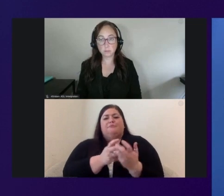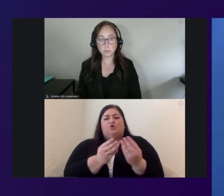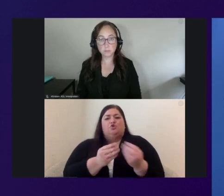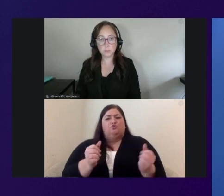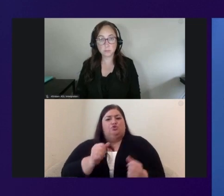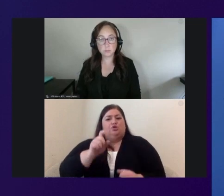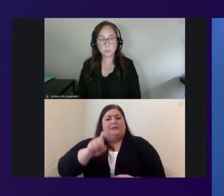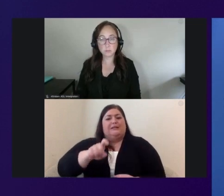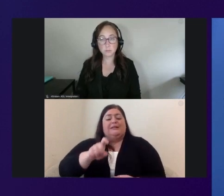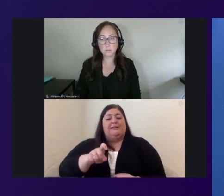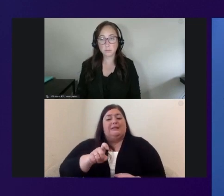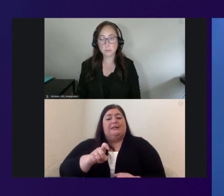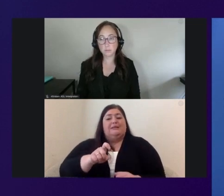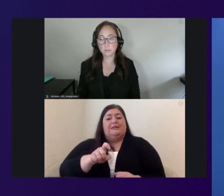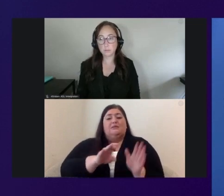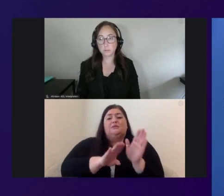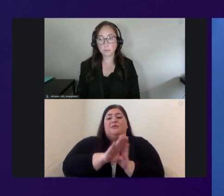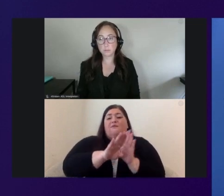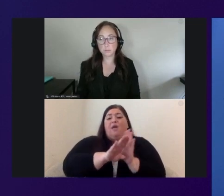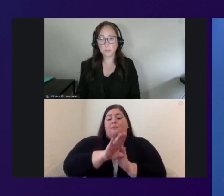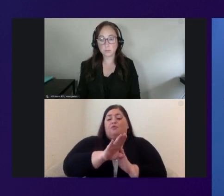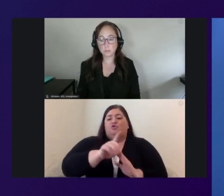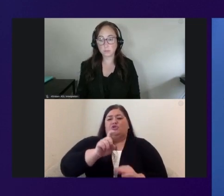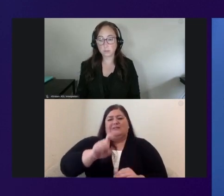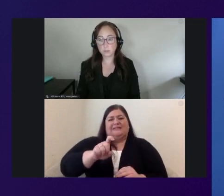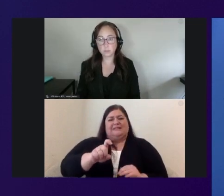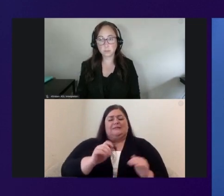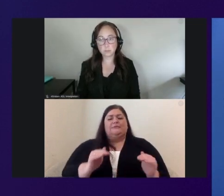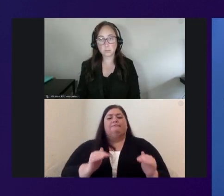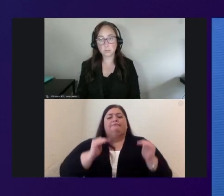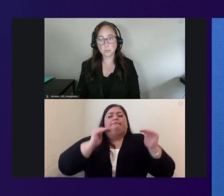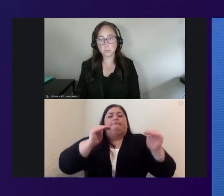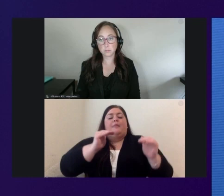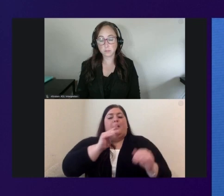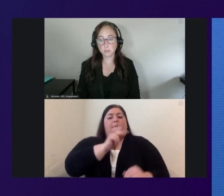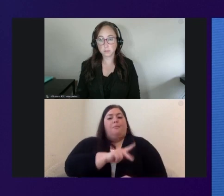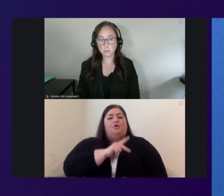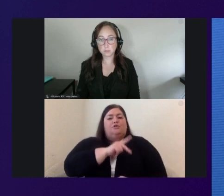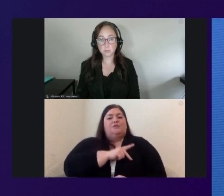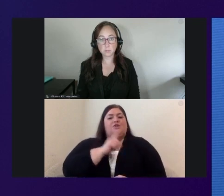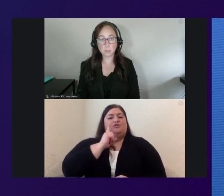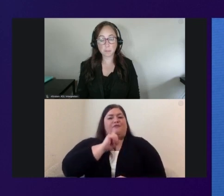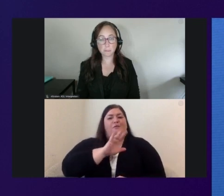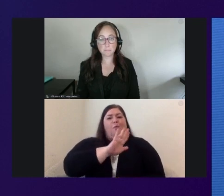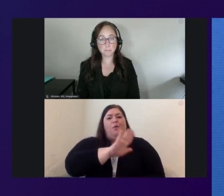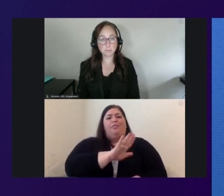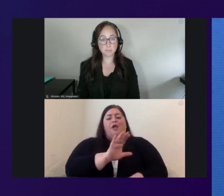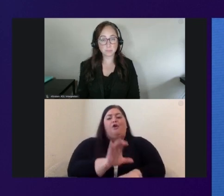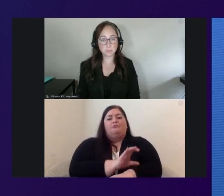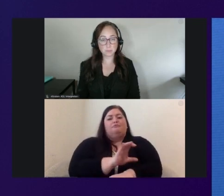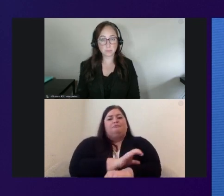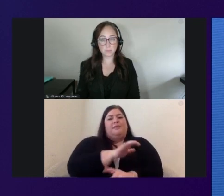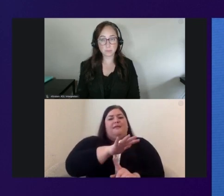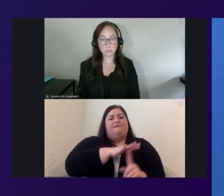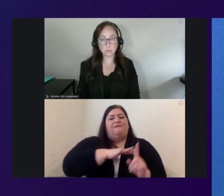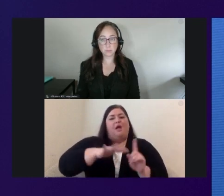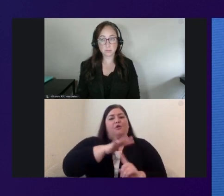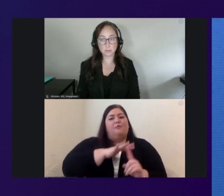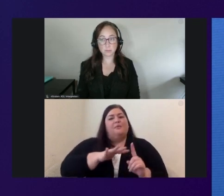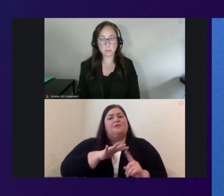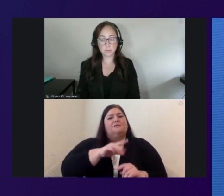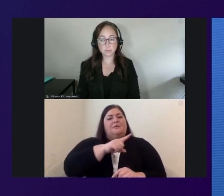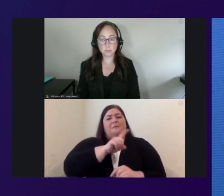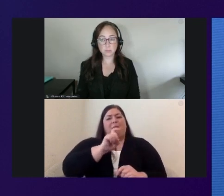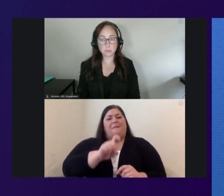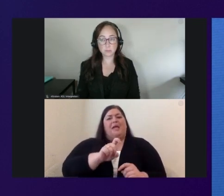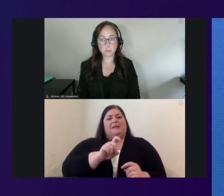users, especially developers, that need a high degree of personalization in their desktop environment. Has to be fine-tuned for their needs so they can be productive. We have a